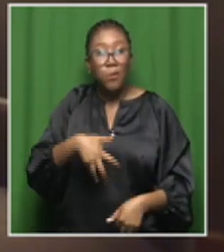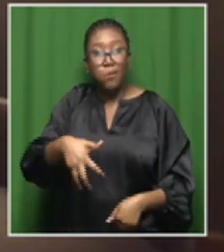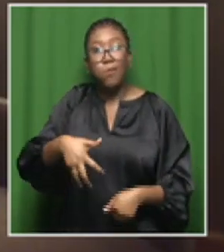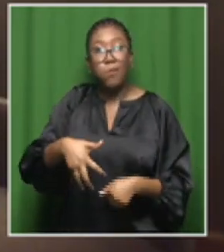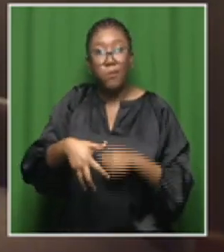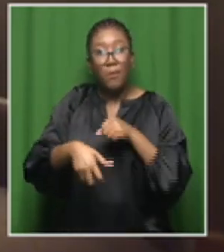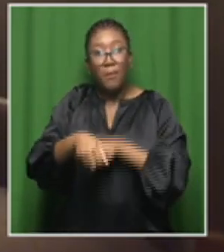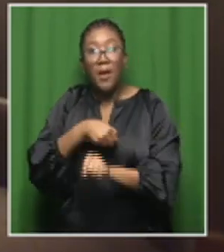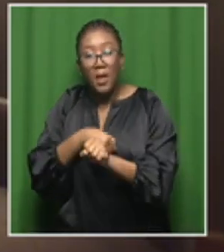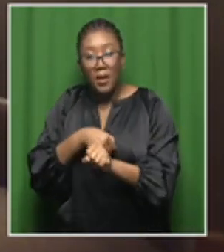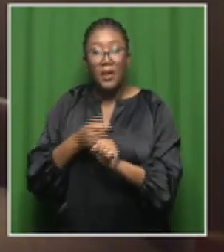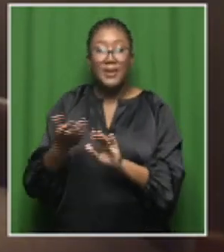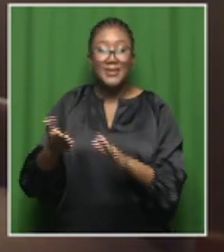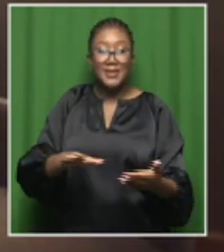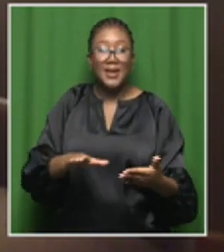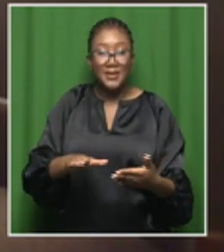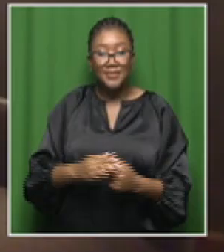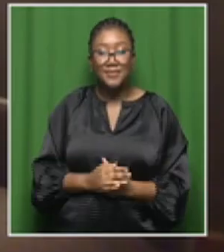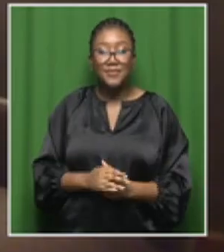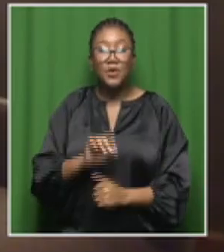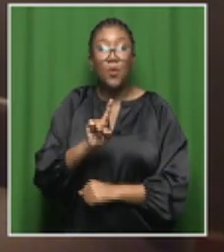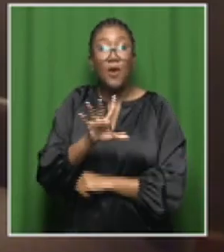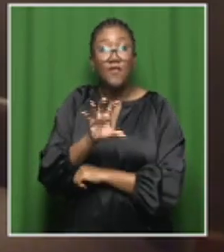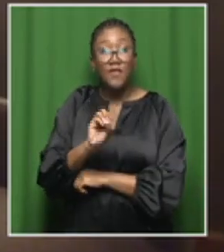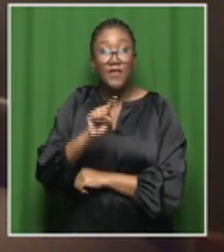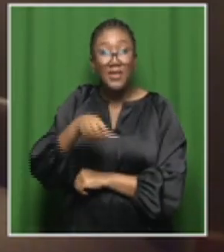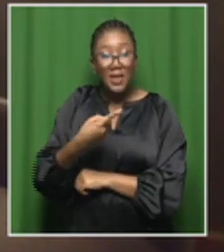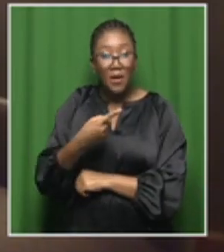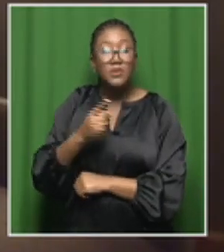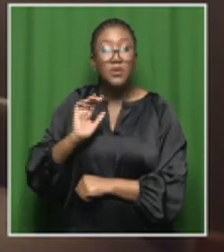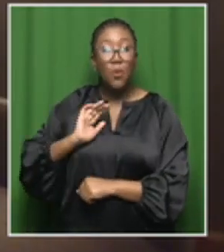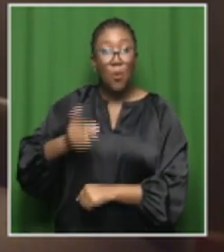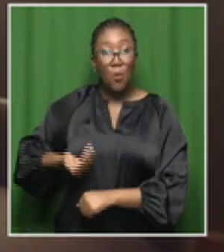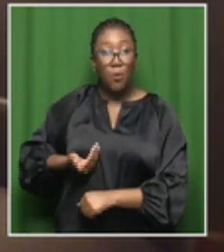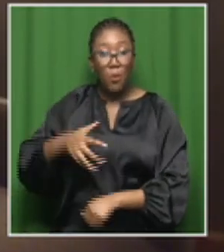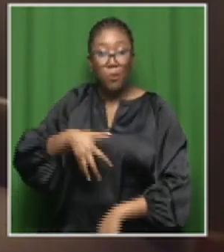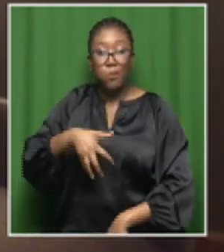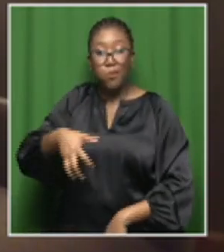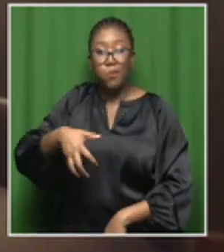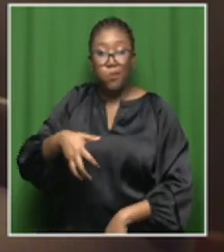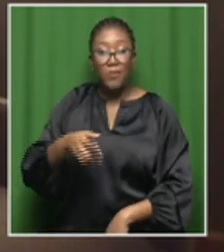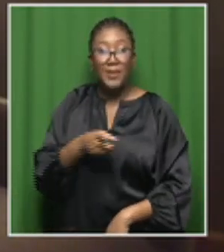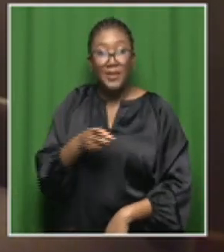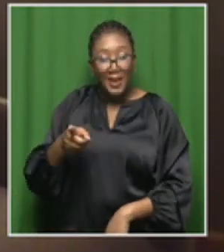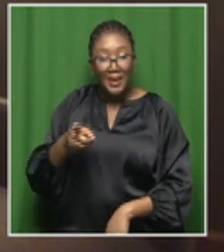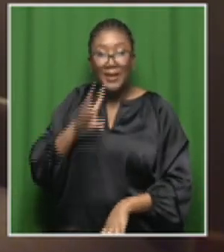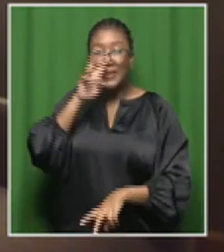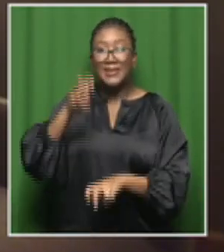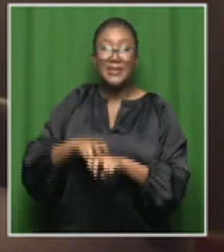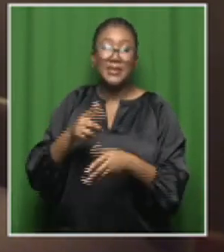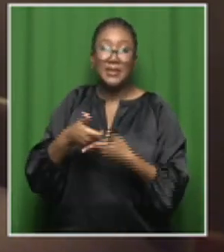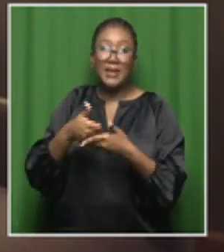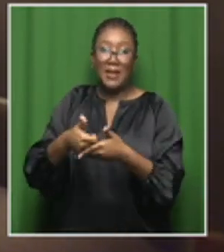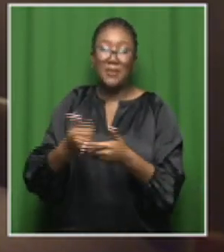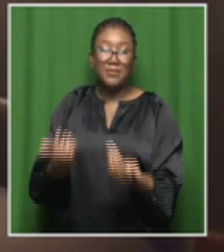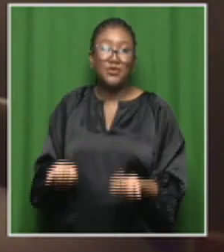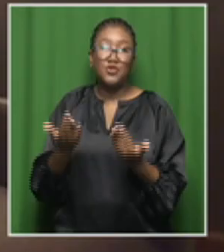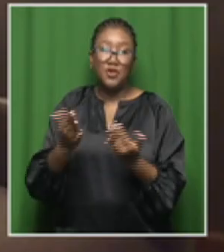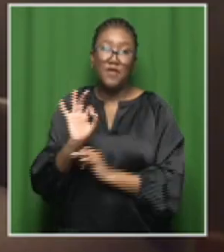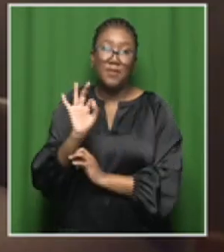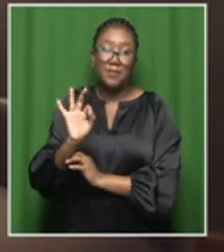estimated 150,000 pregnant women and new mothers are in desperate need of health services.